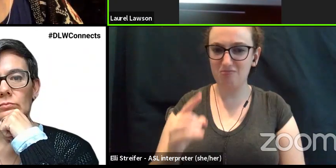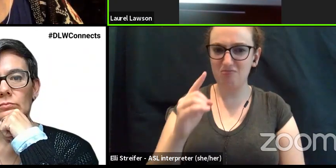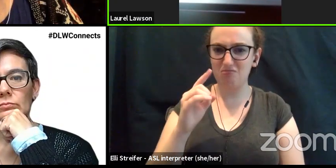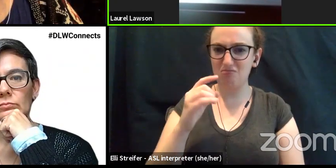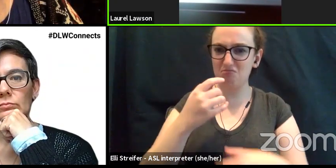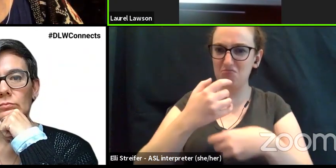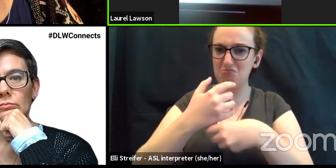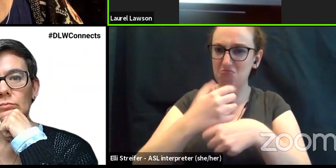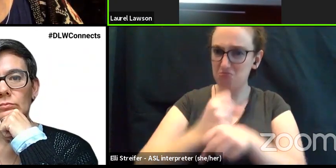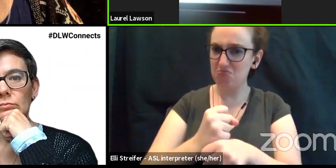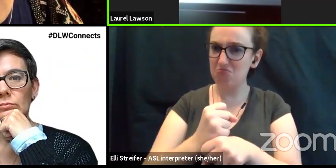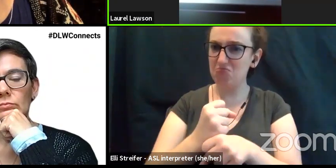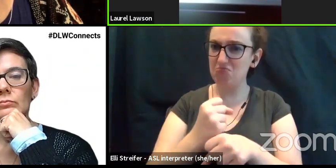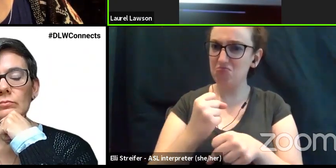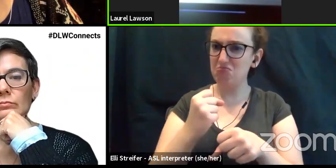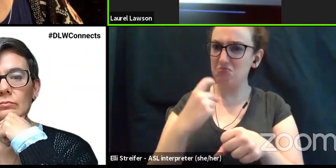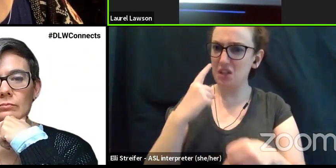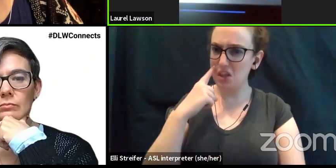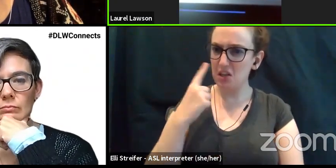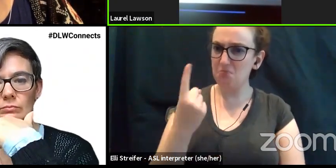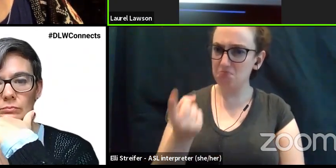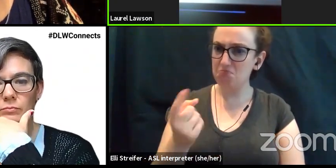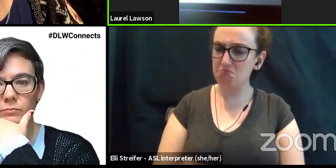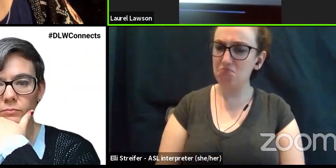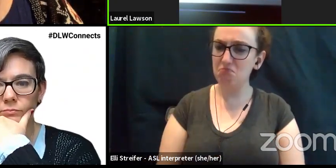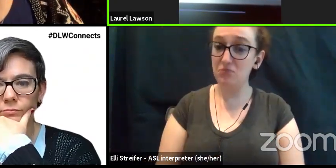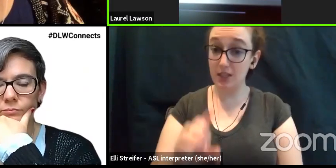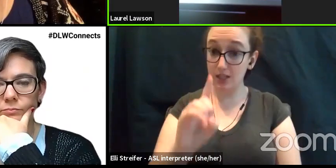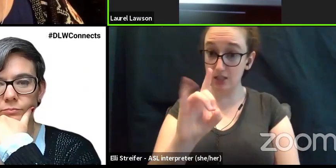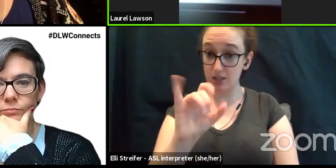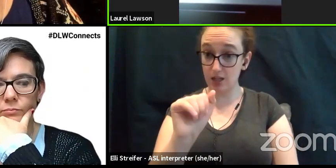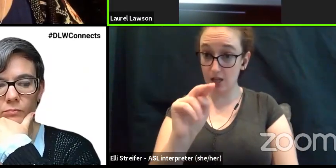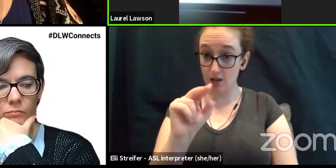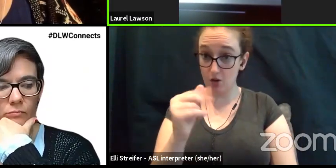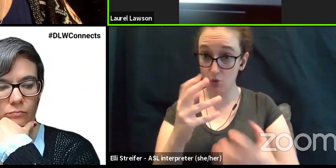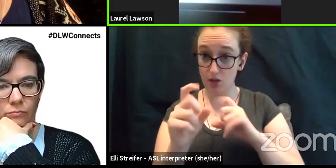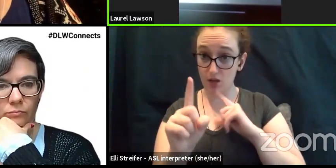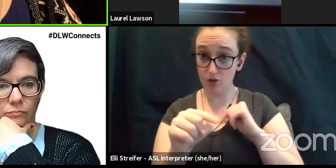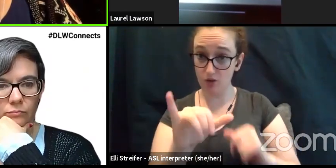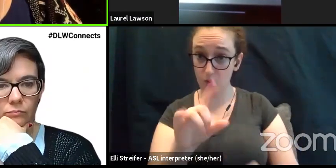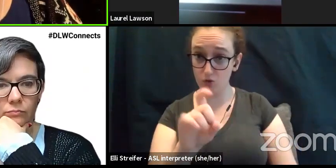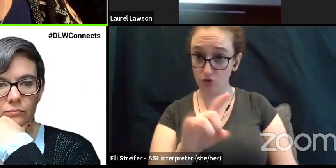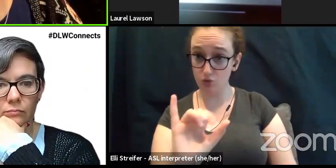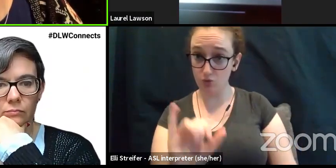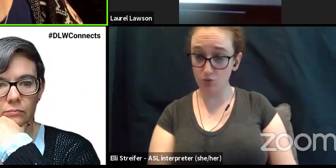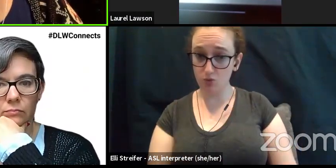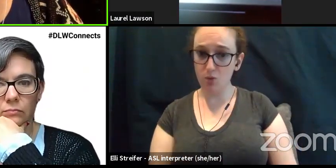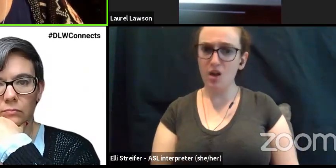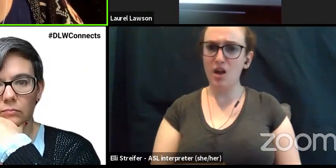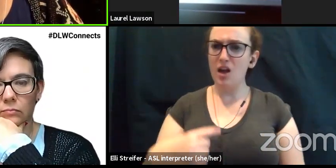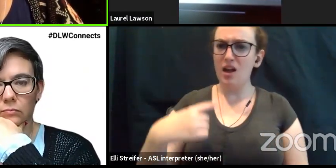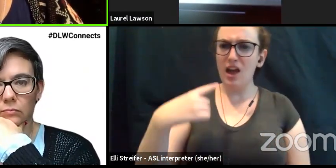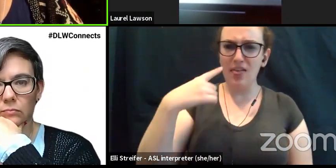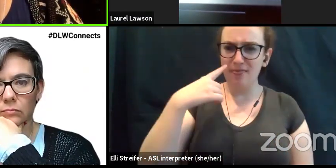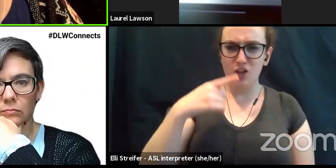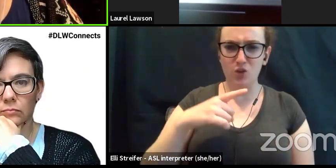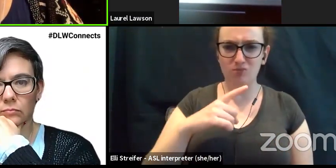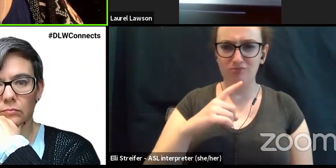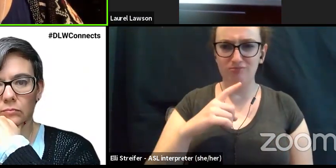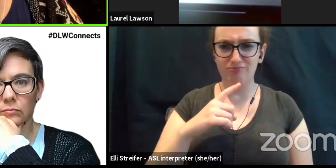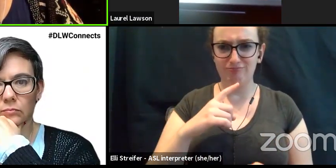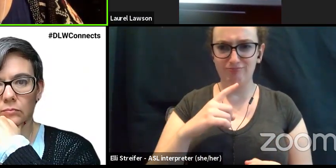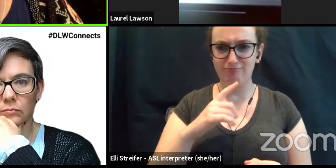I think that's kind of the high points there. Diana, is there anything in that question you want to respond to? Well, I think you tackled so much of